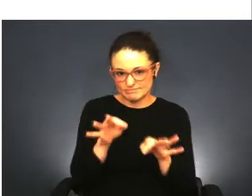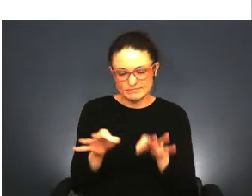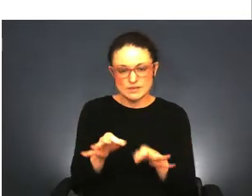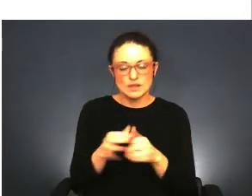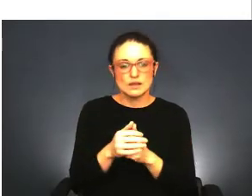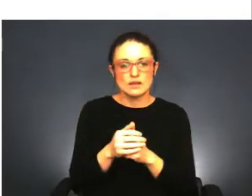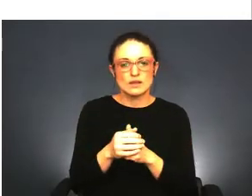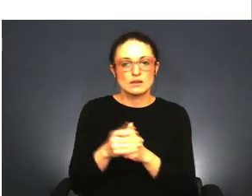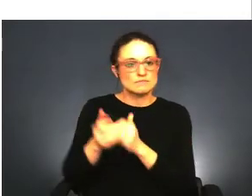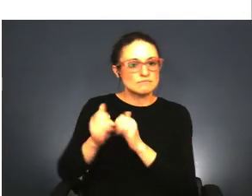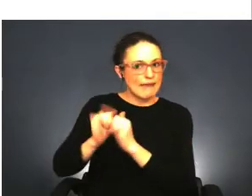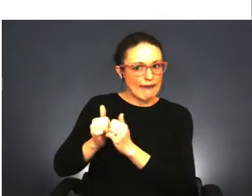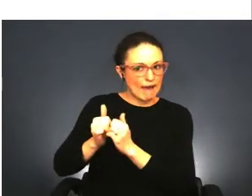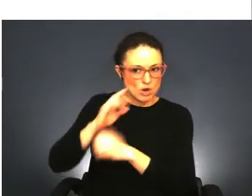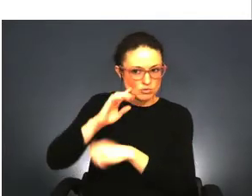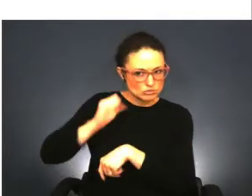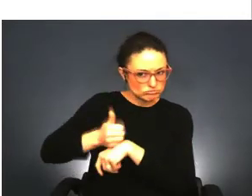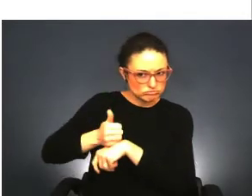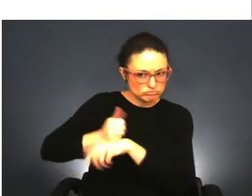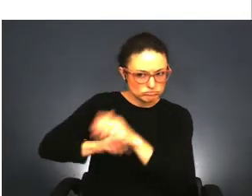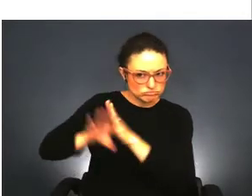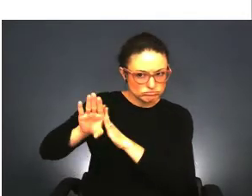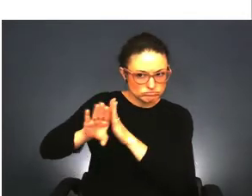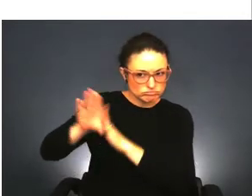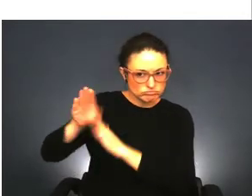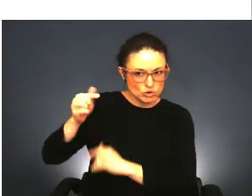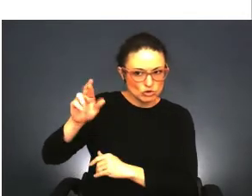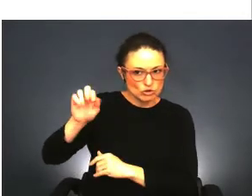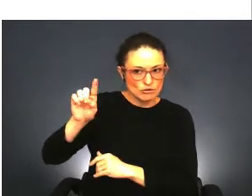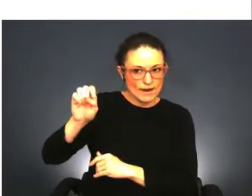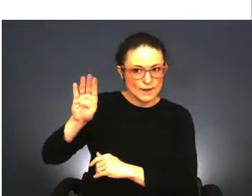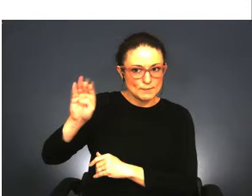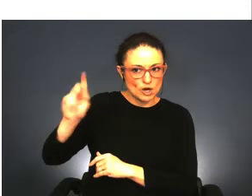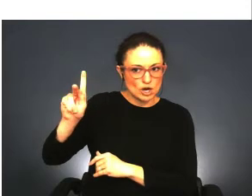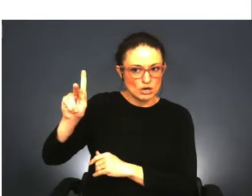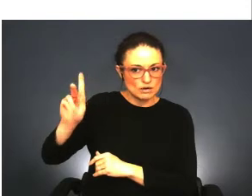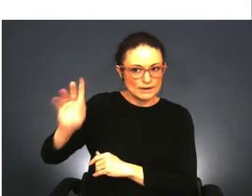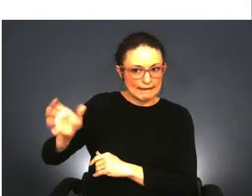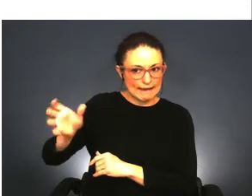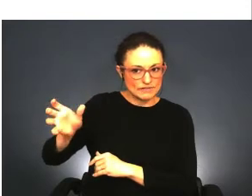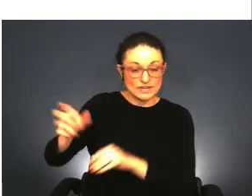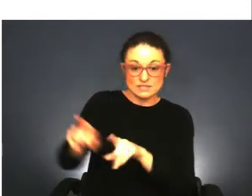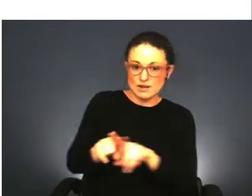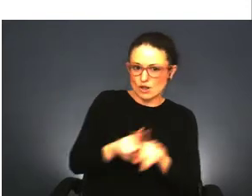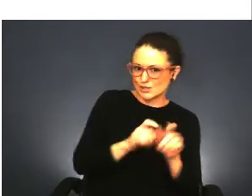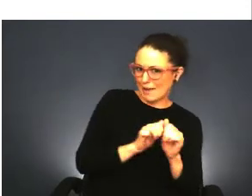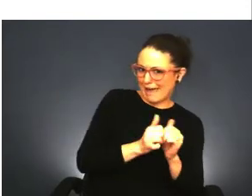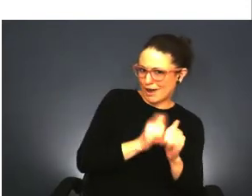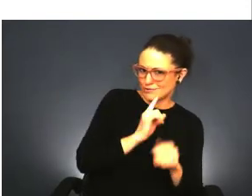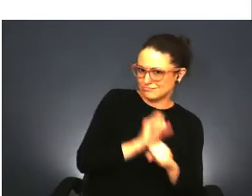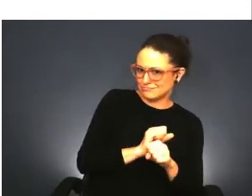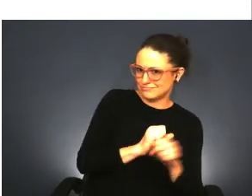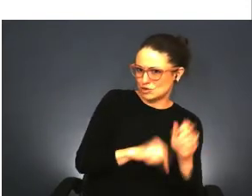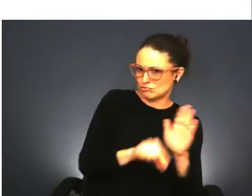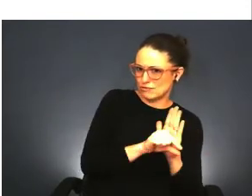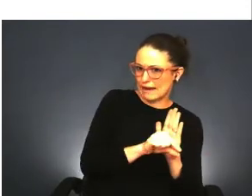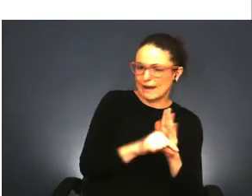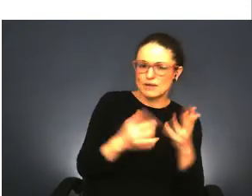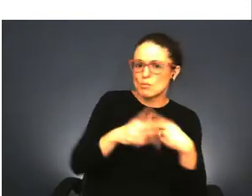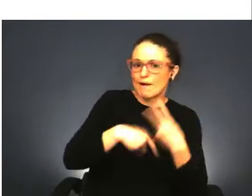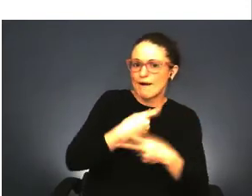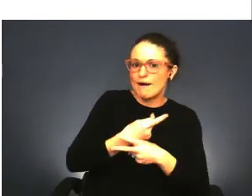build your gradebook in Canvas and also how do you grade. So once you get underway, what are the tools available to